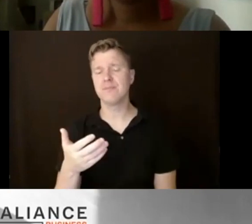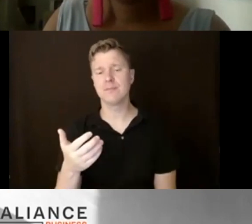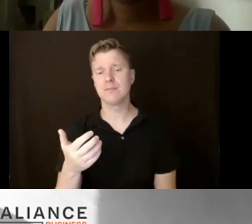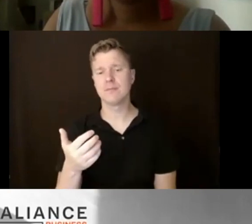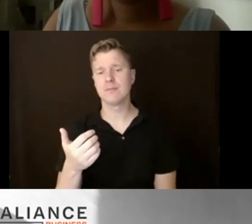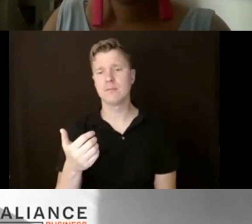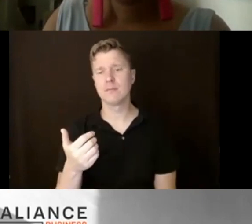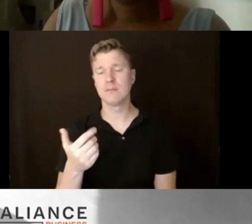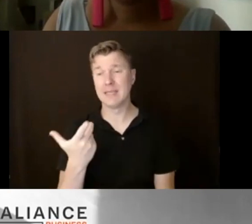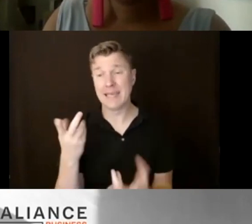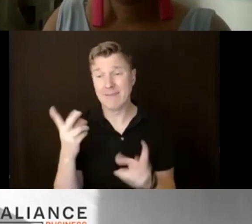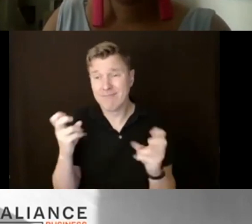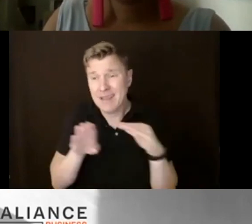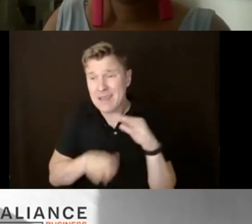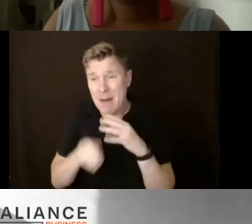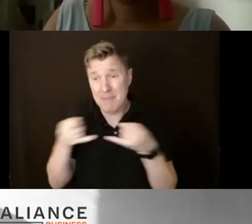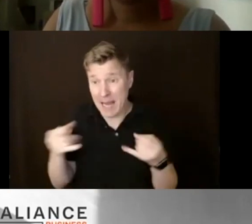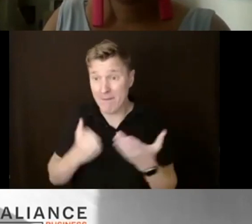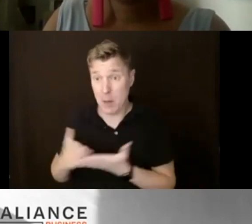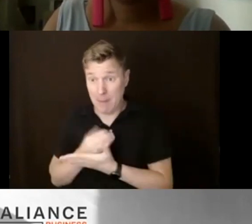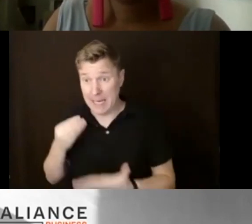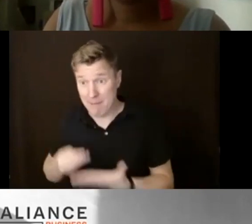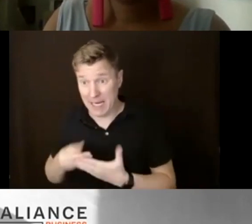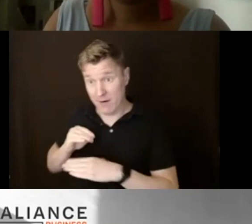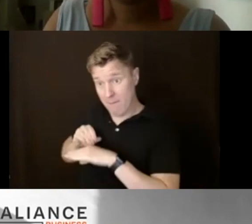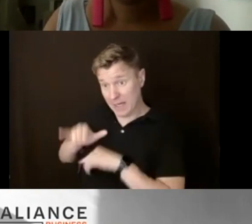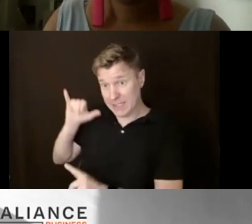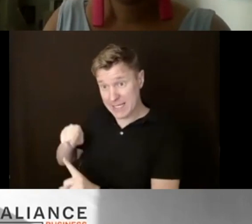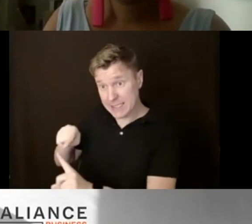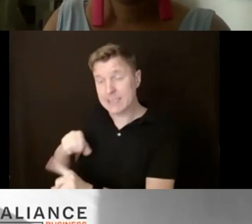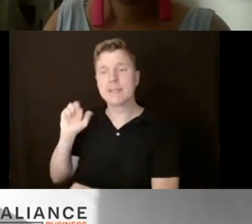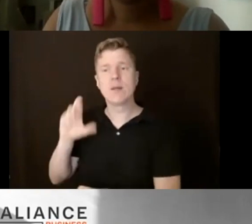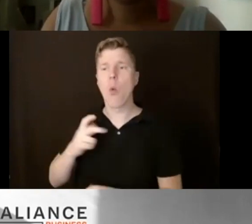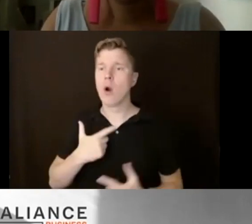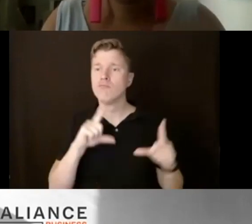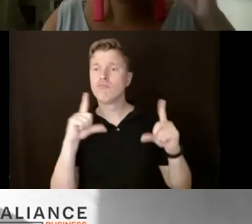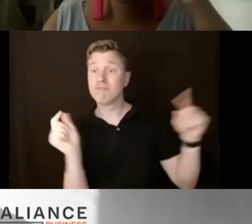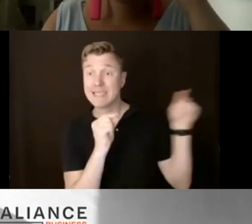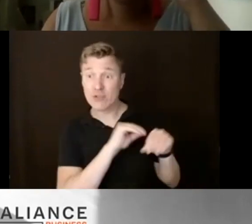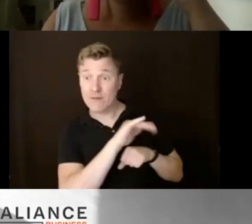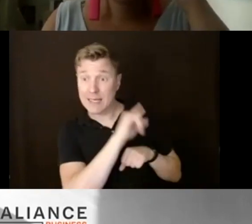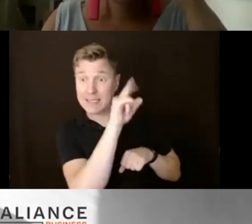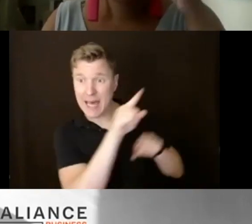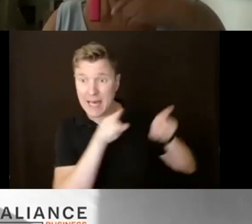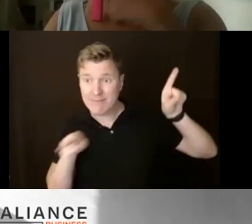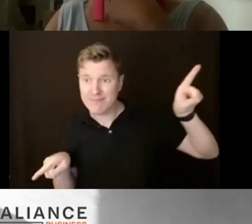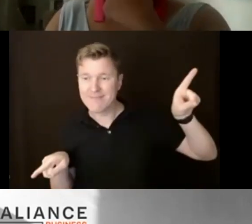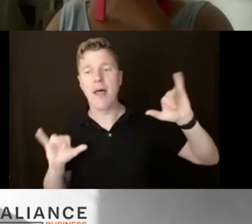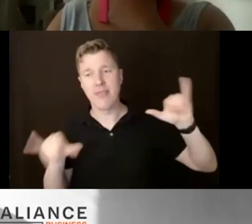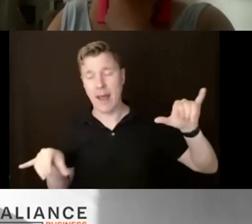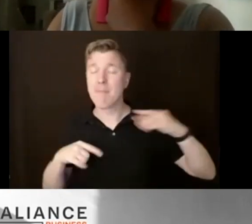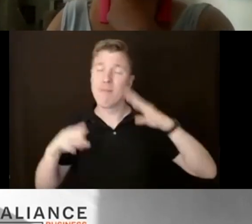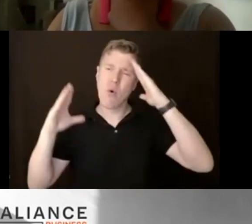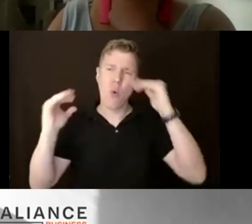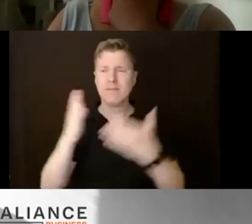I mean, their bottom line, if they're making money, if they are what their reputation is. And I would like to hope that that will change at